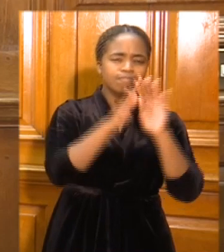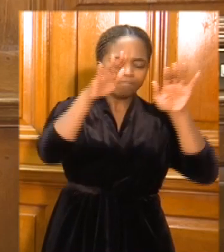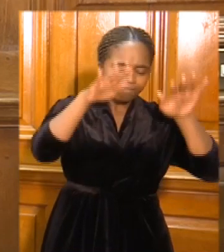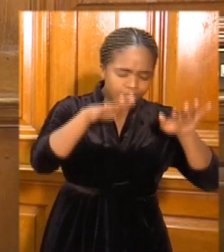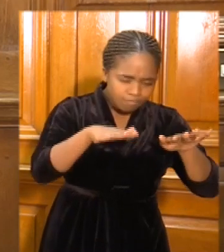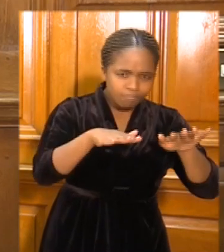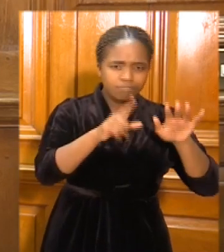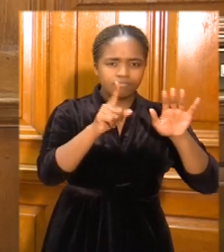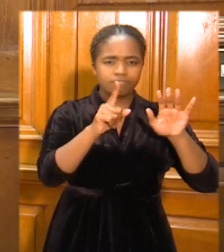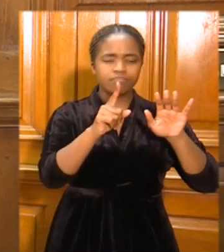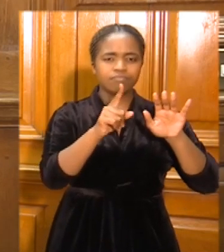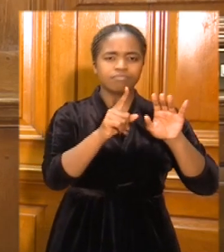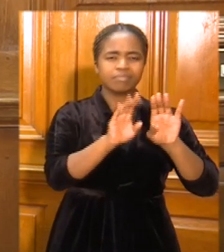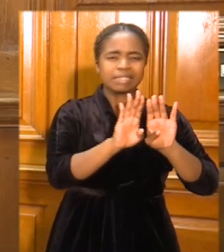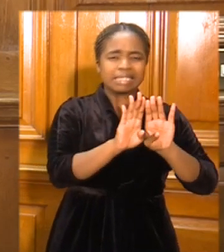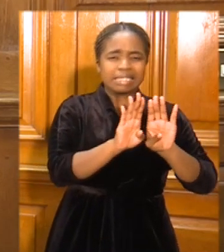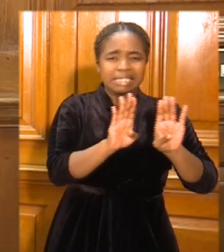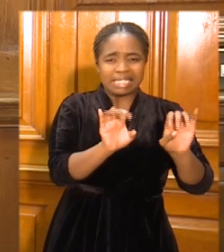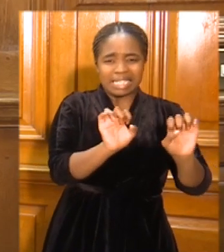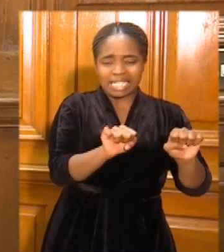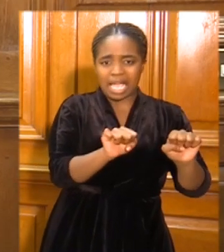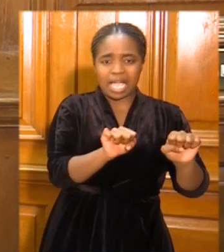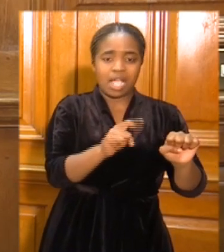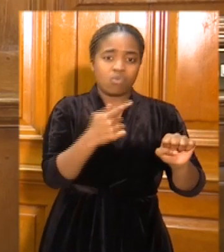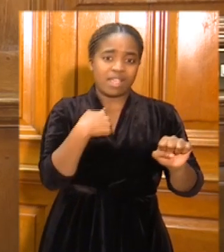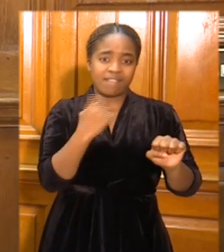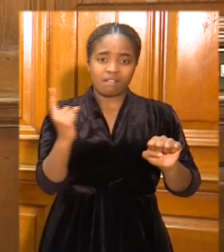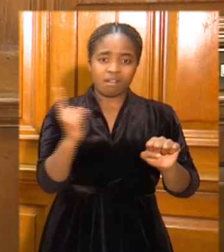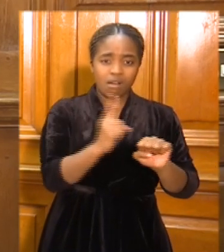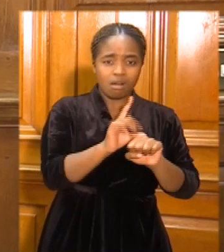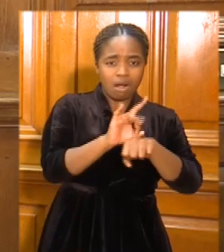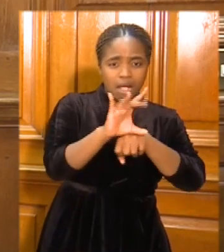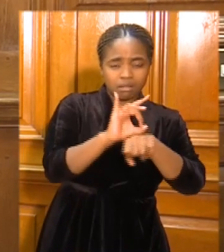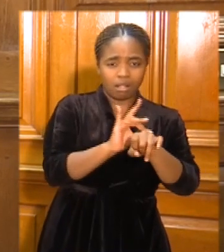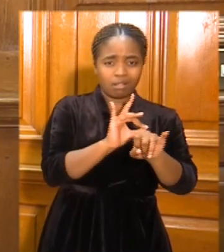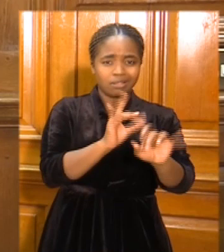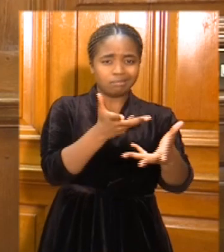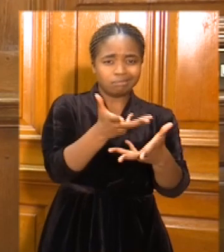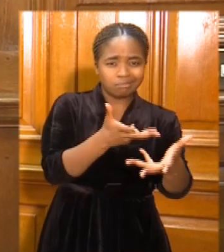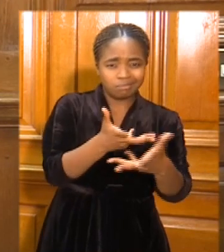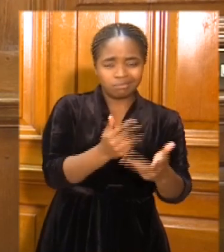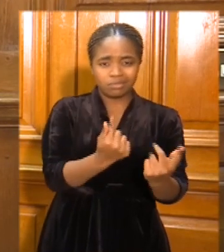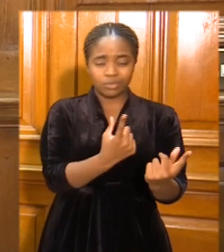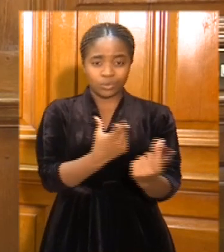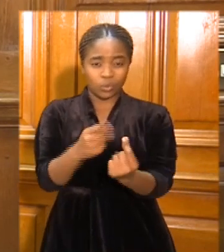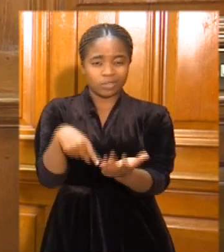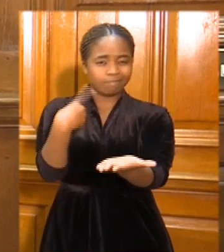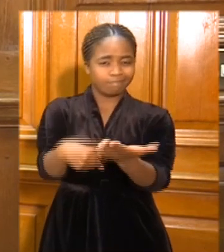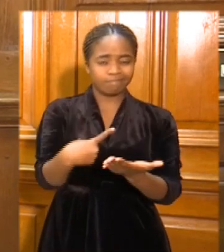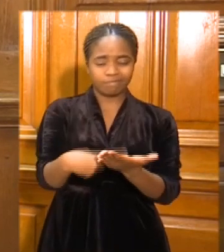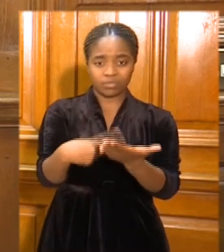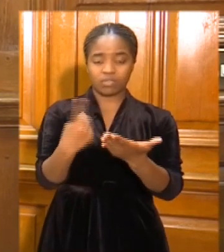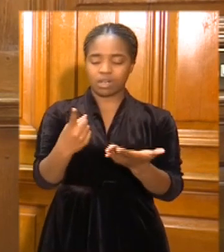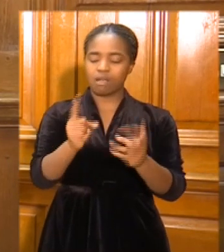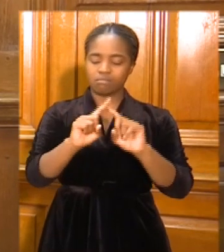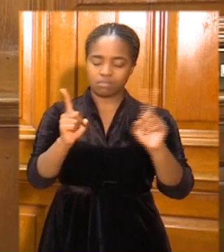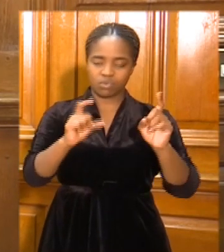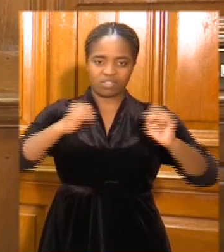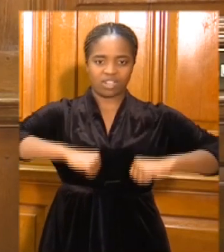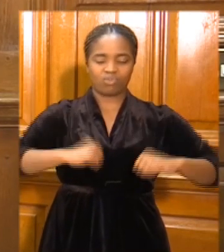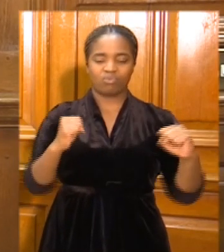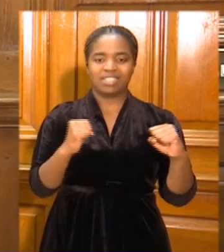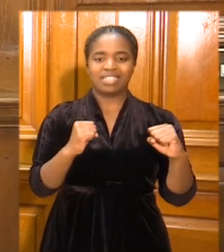and counseling services subject to certain norms and standards. We have all agreed to